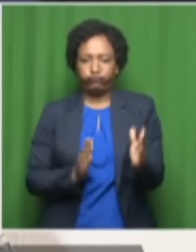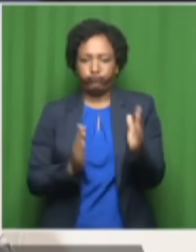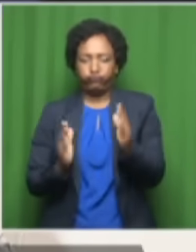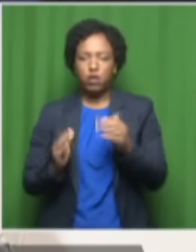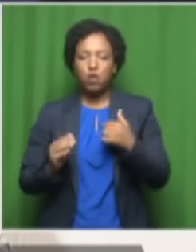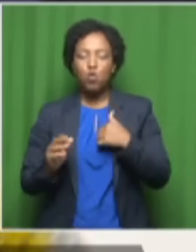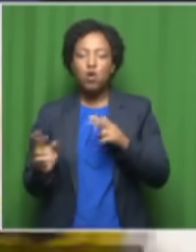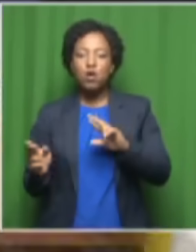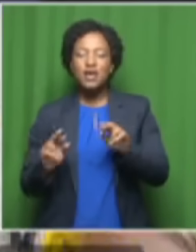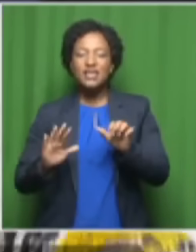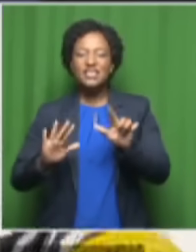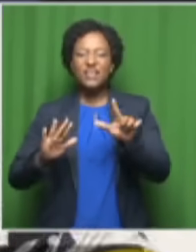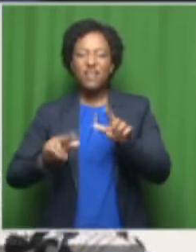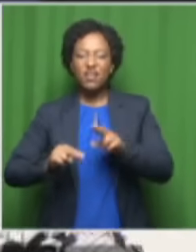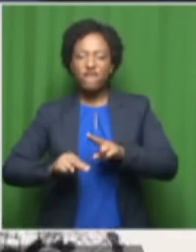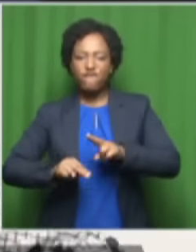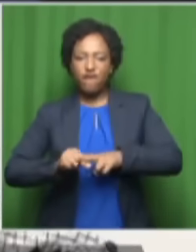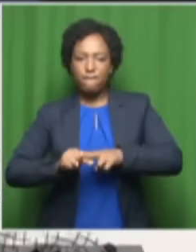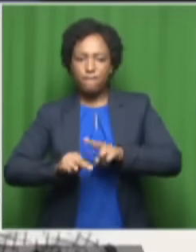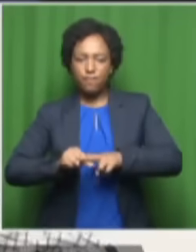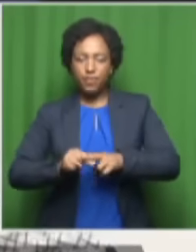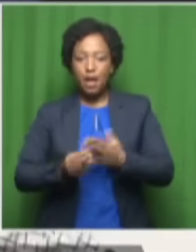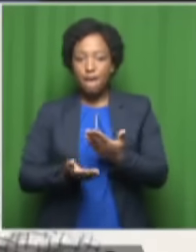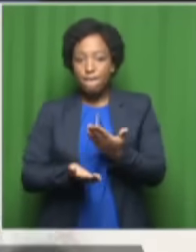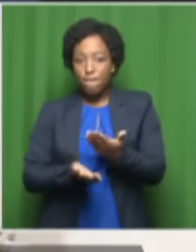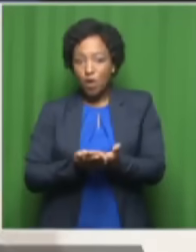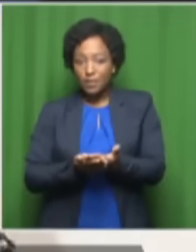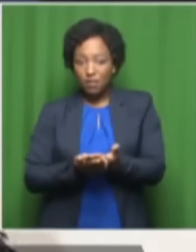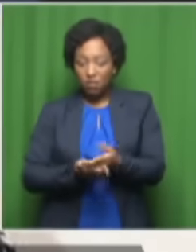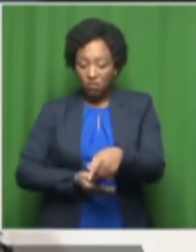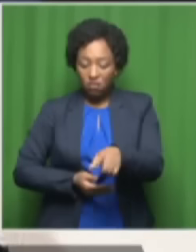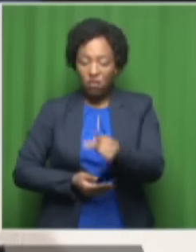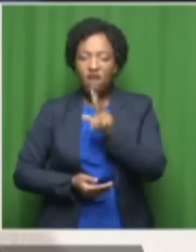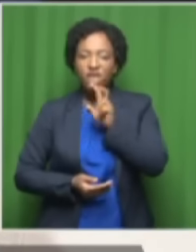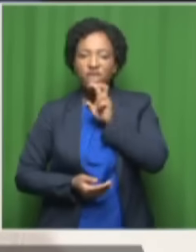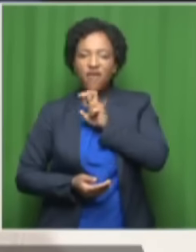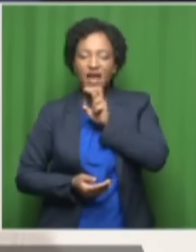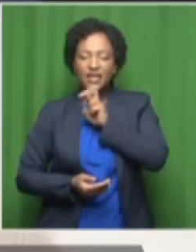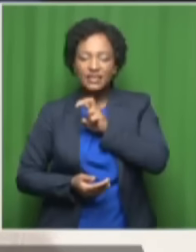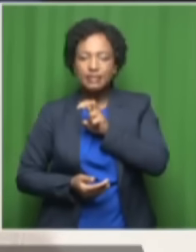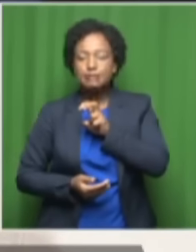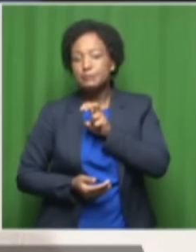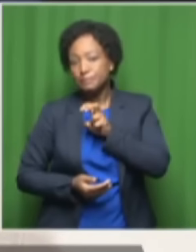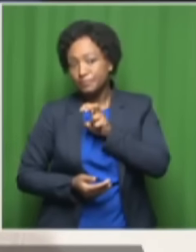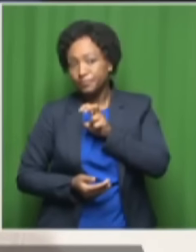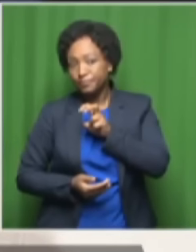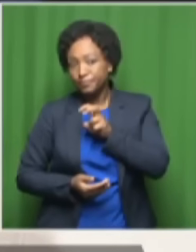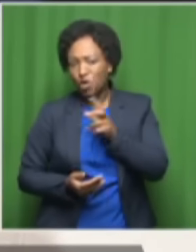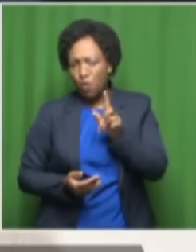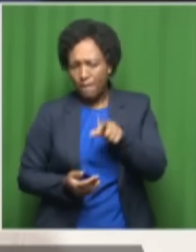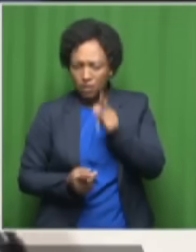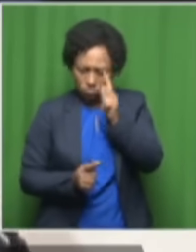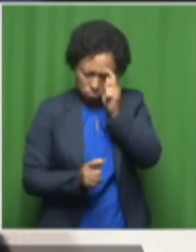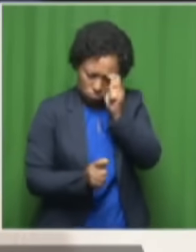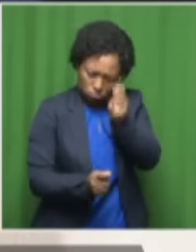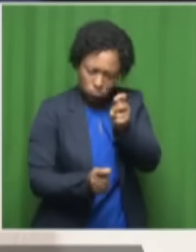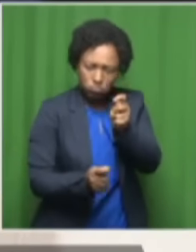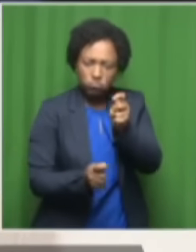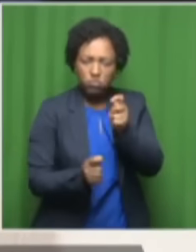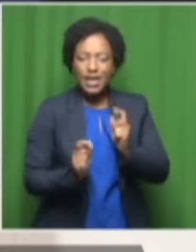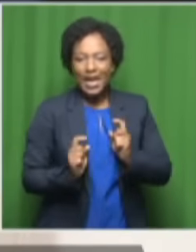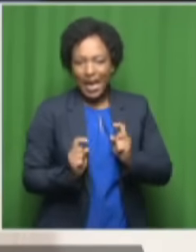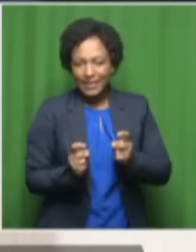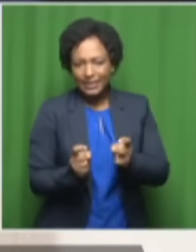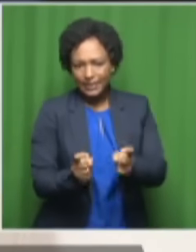of February. They say we might have a ruling as early as Friday. So where you have to give them credit is there's an